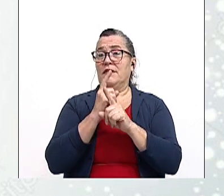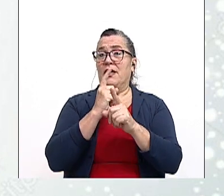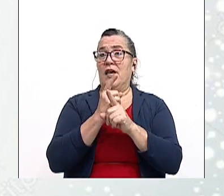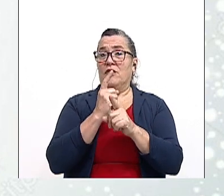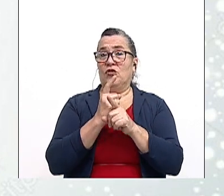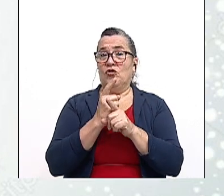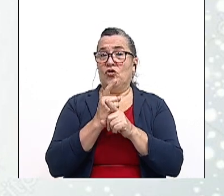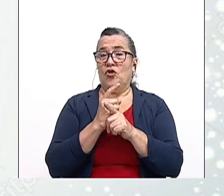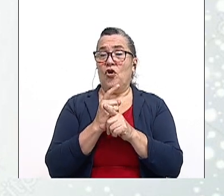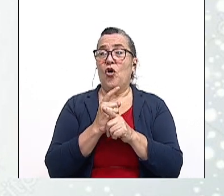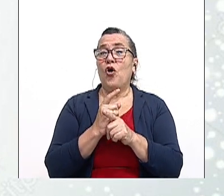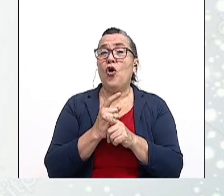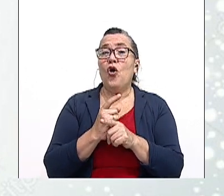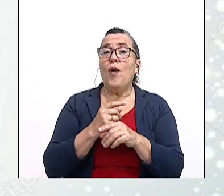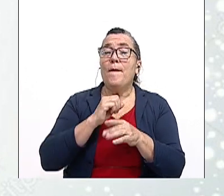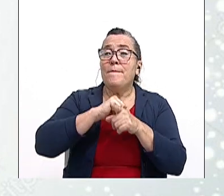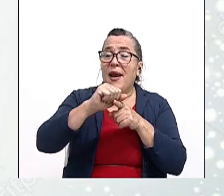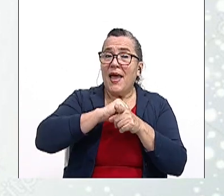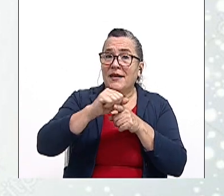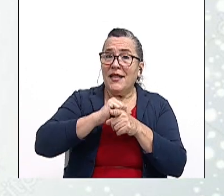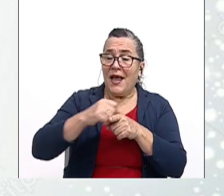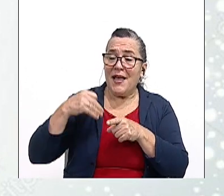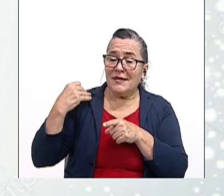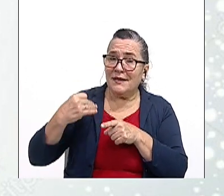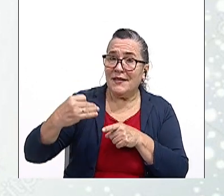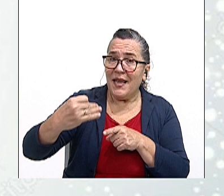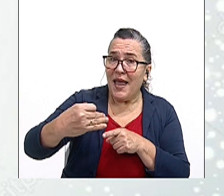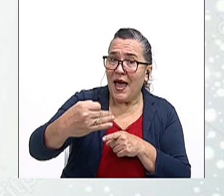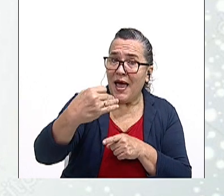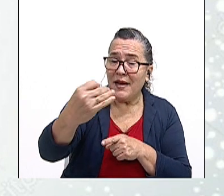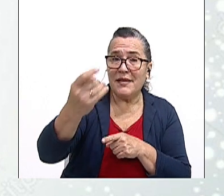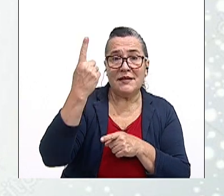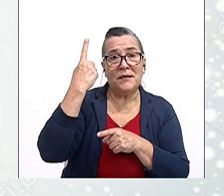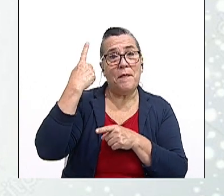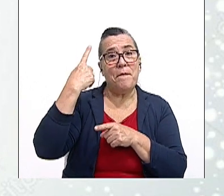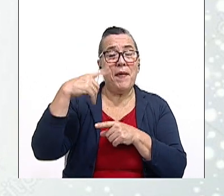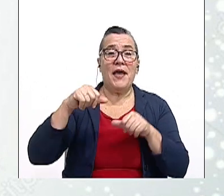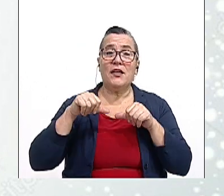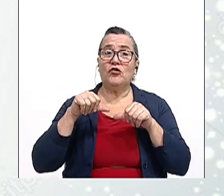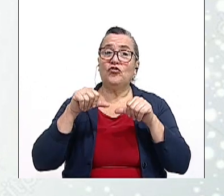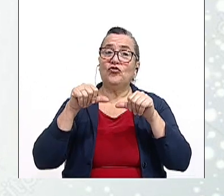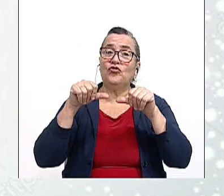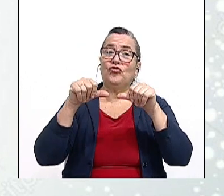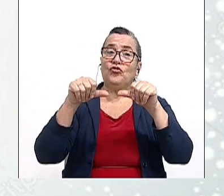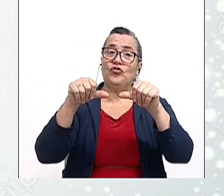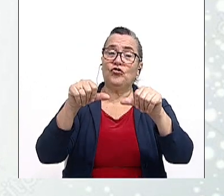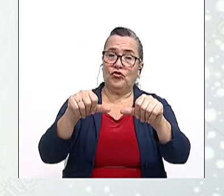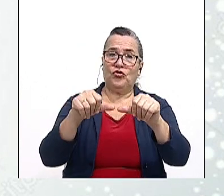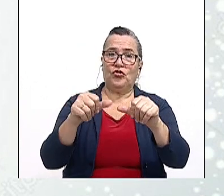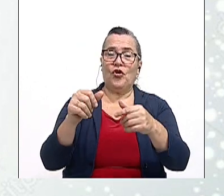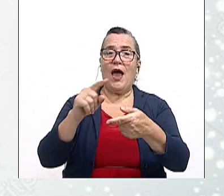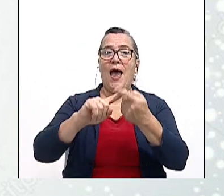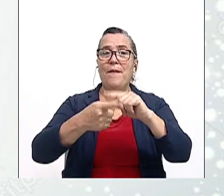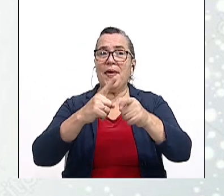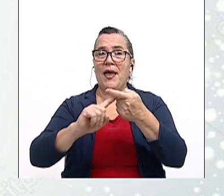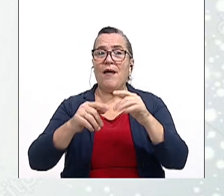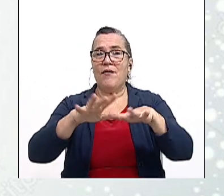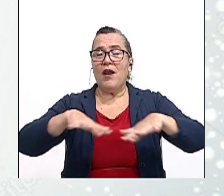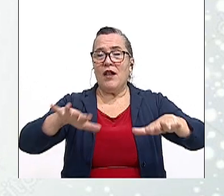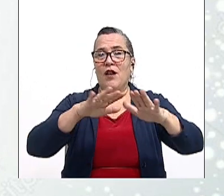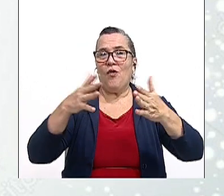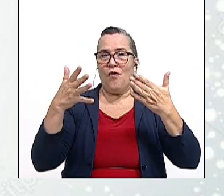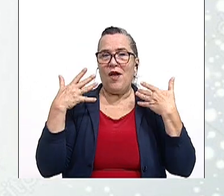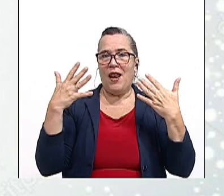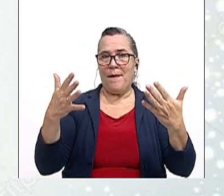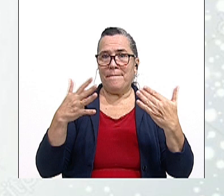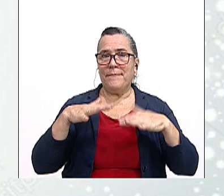everyday sustainable practices, something that we must do every day, okay?